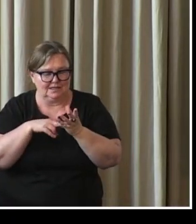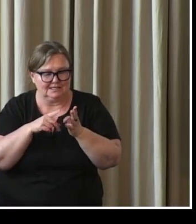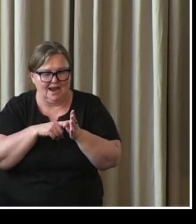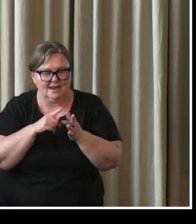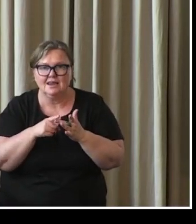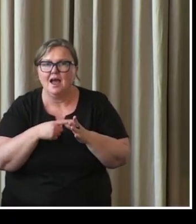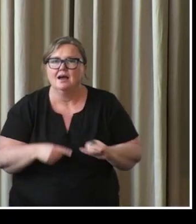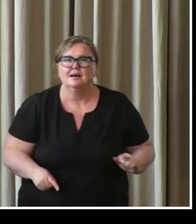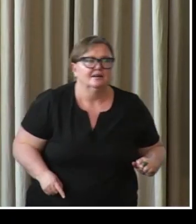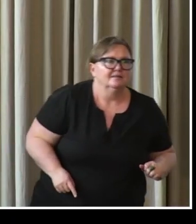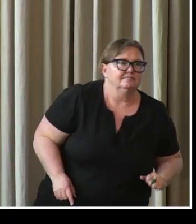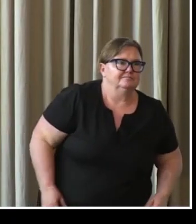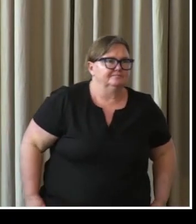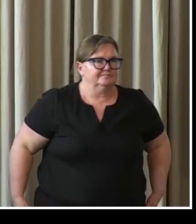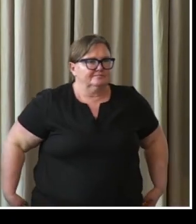Tanya,